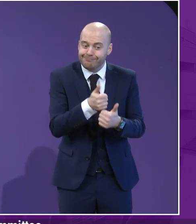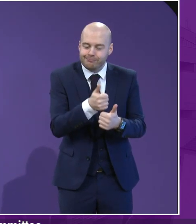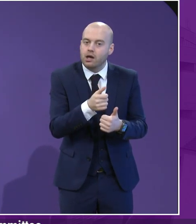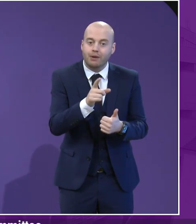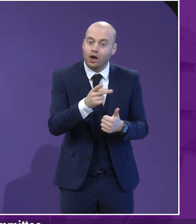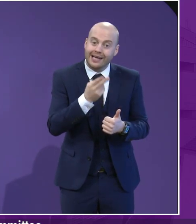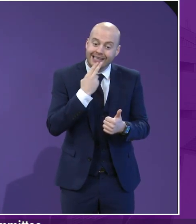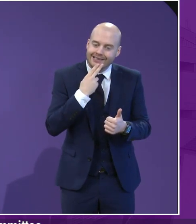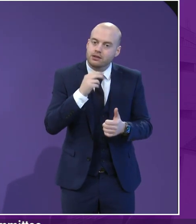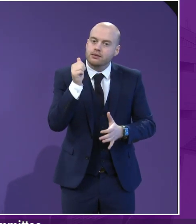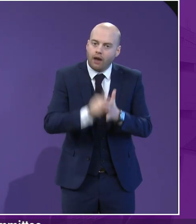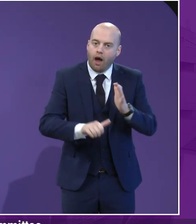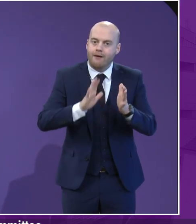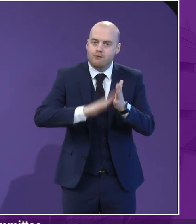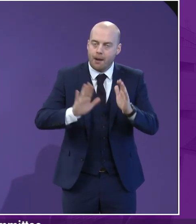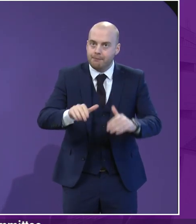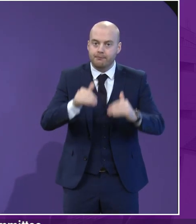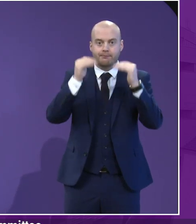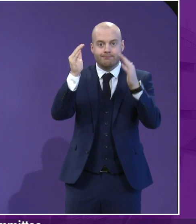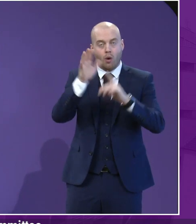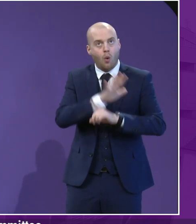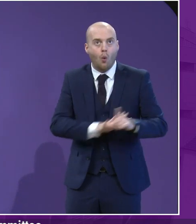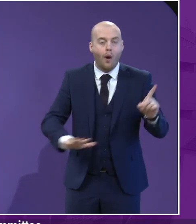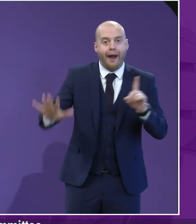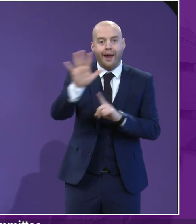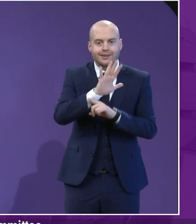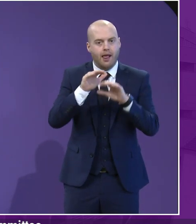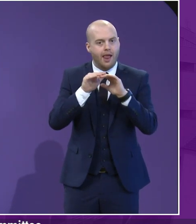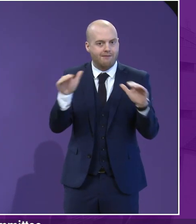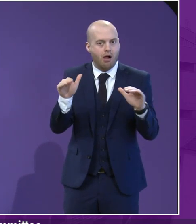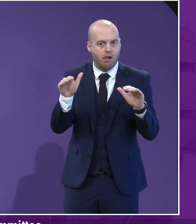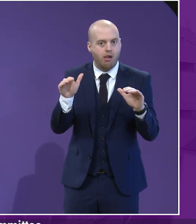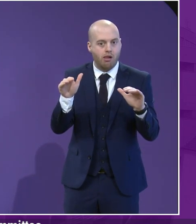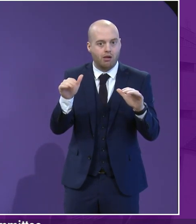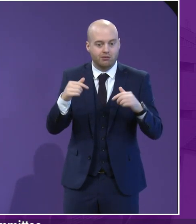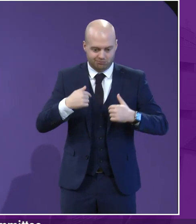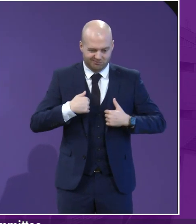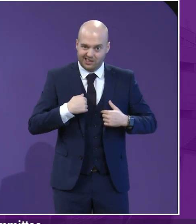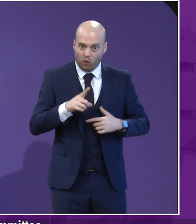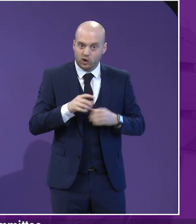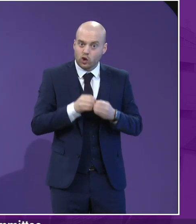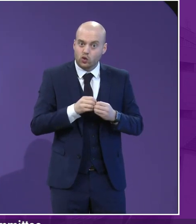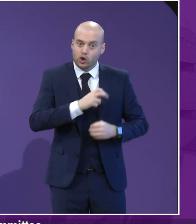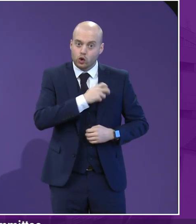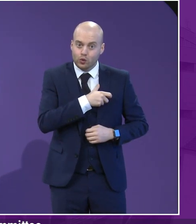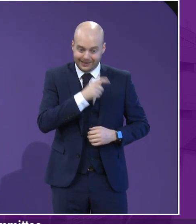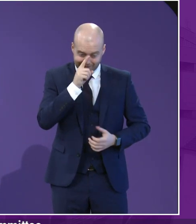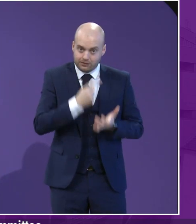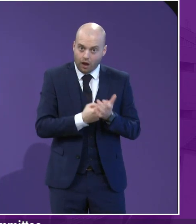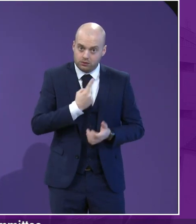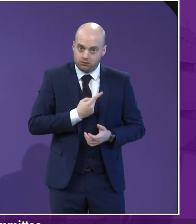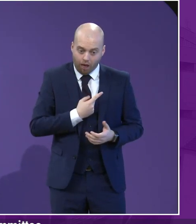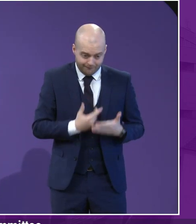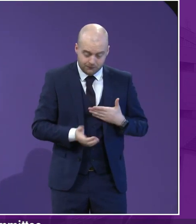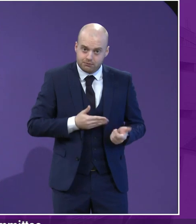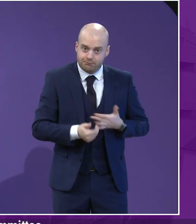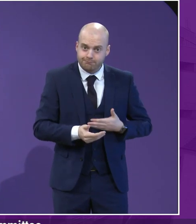higher uptake at our kind of welfare and social events than we've ever seen from a much wider demographic of students. And I